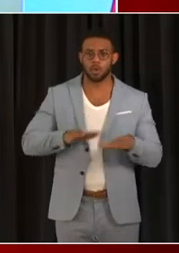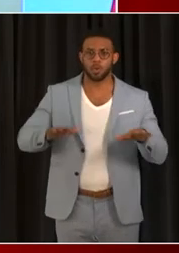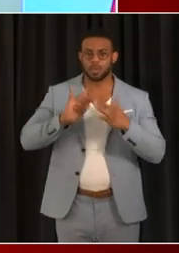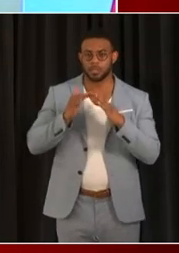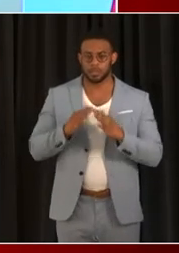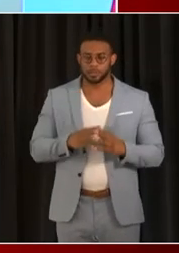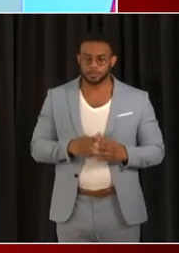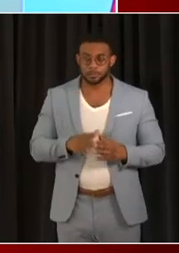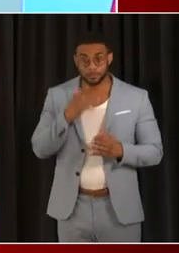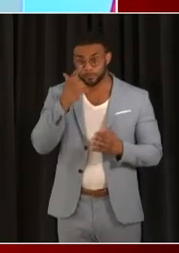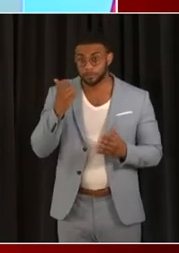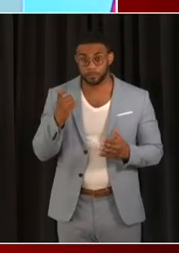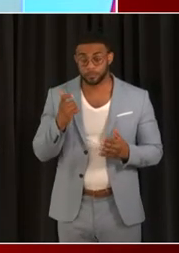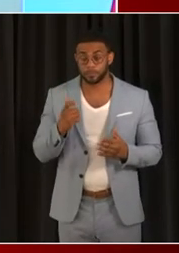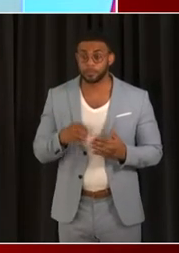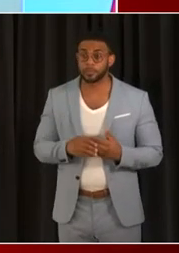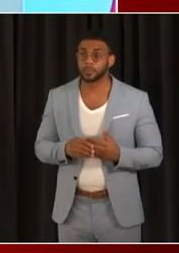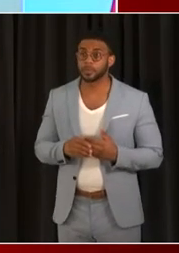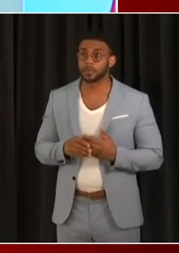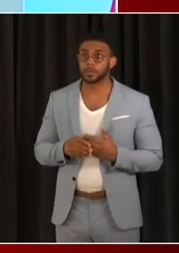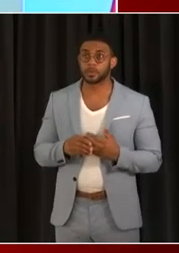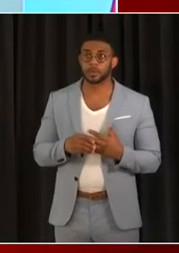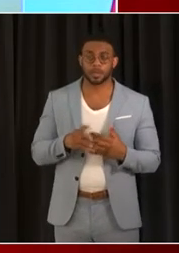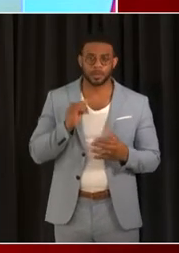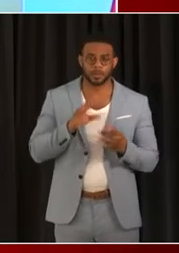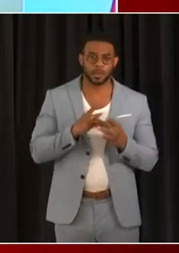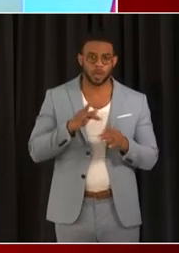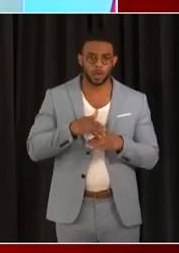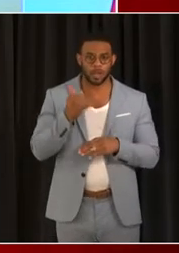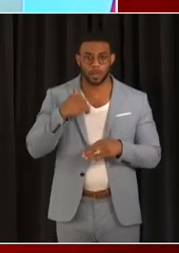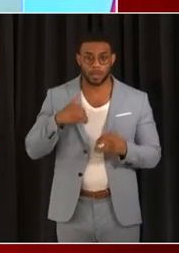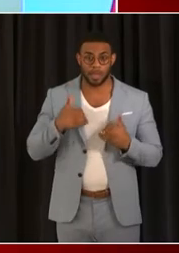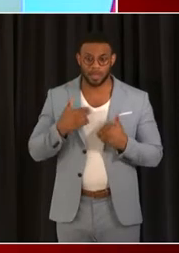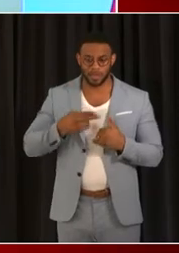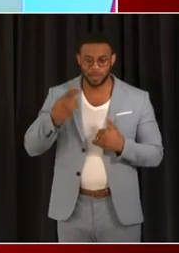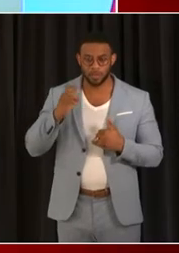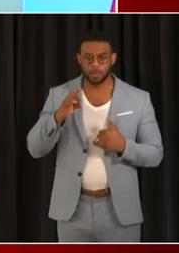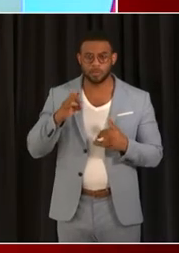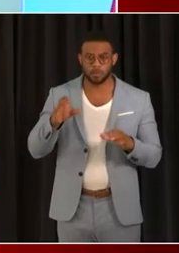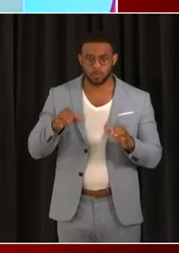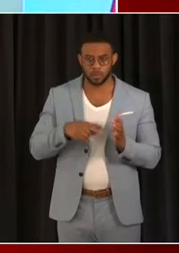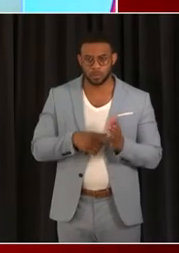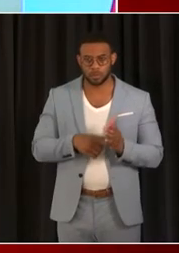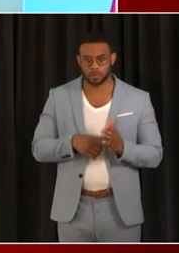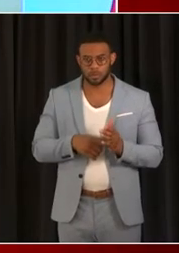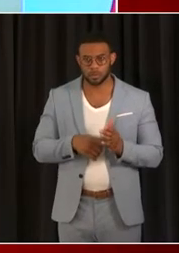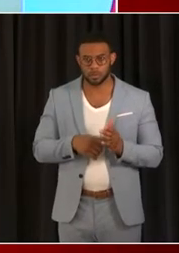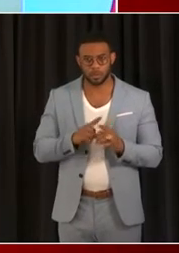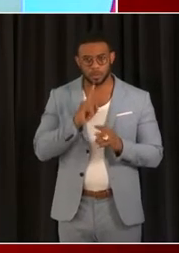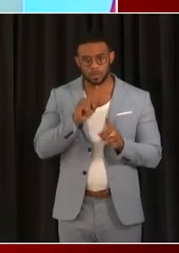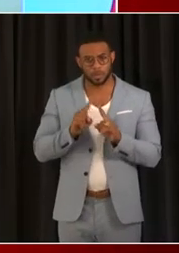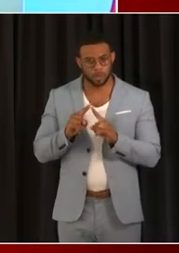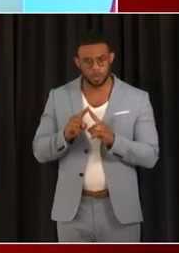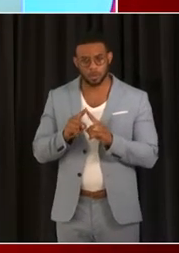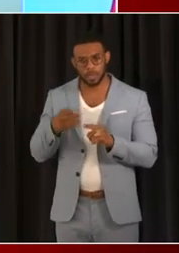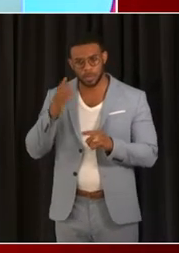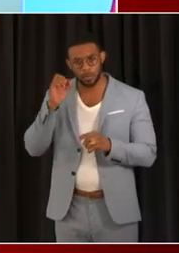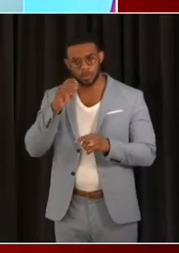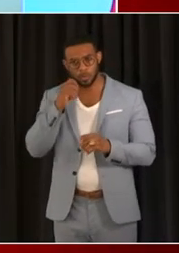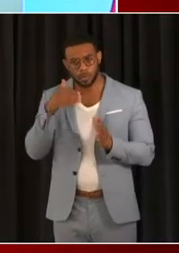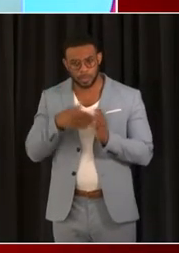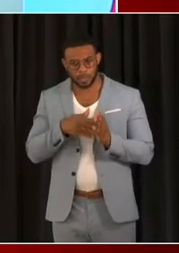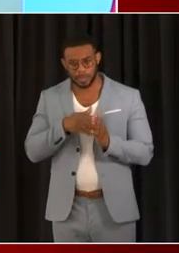city. Because it was stated earlier, we have a history of doing business, but there's also a history